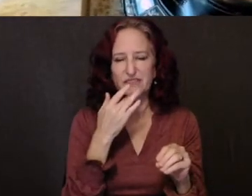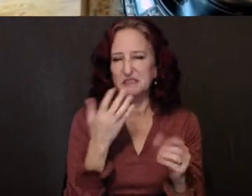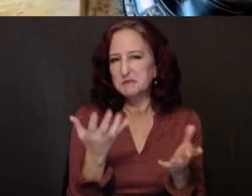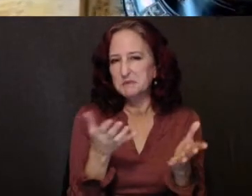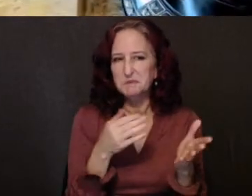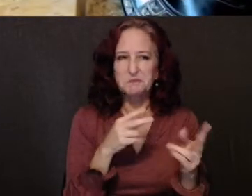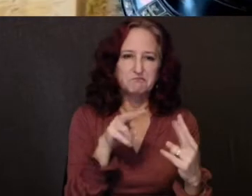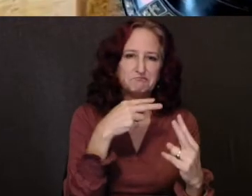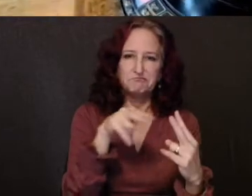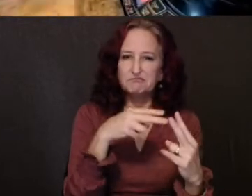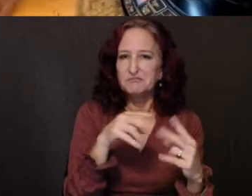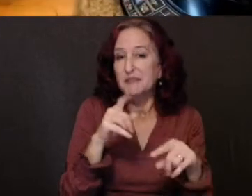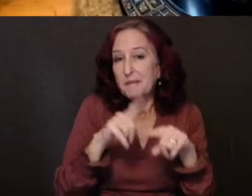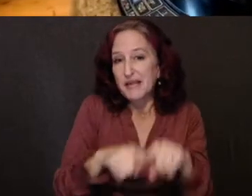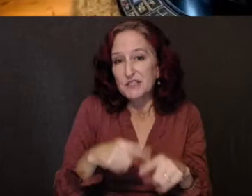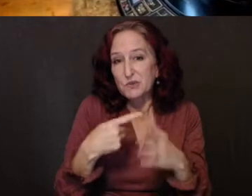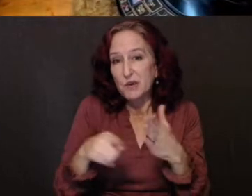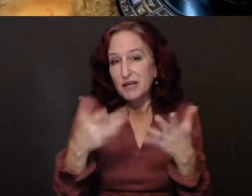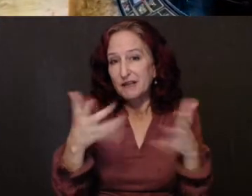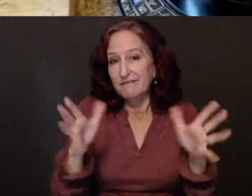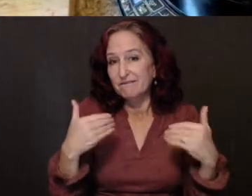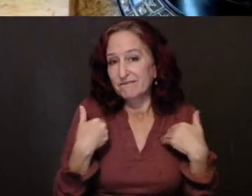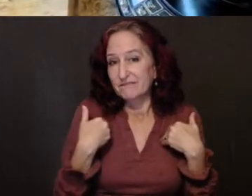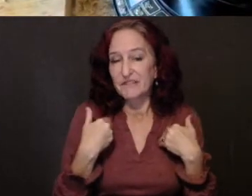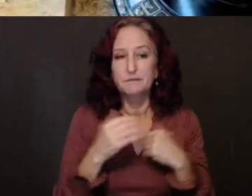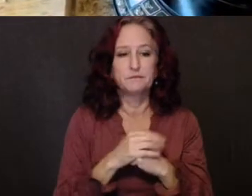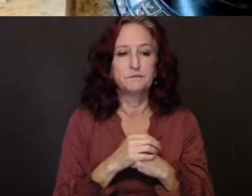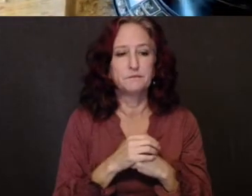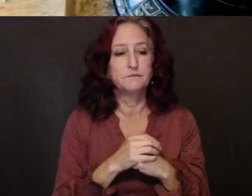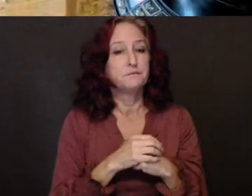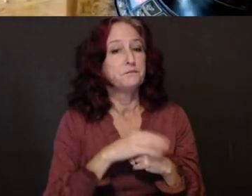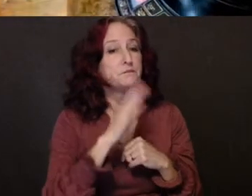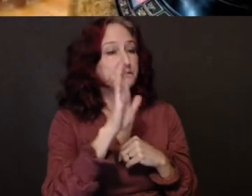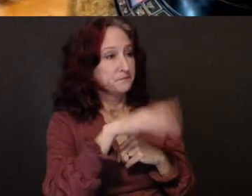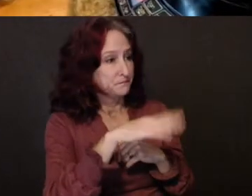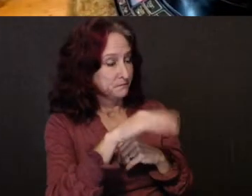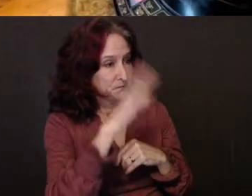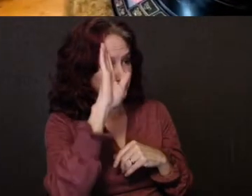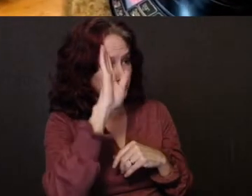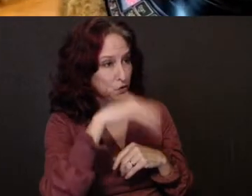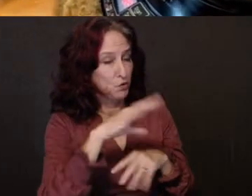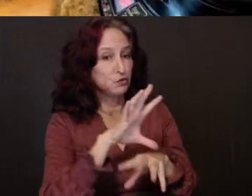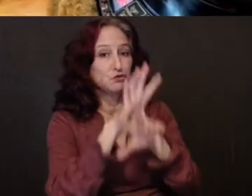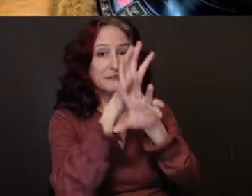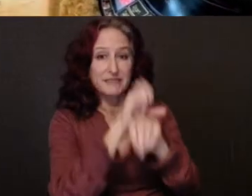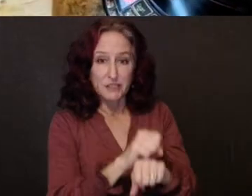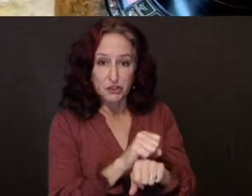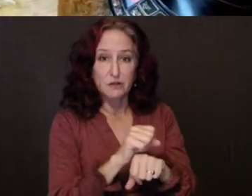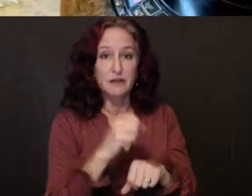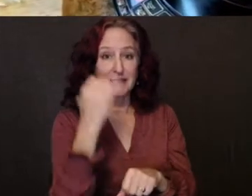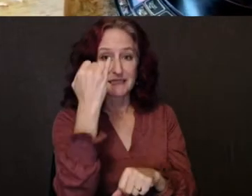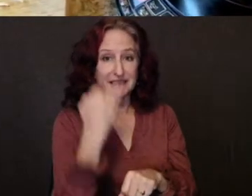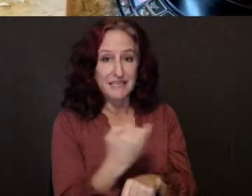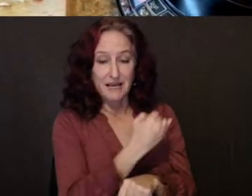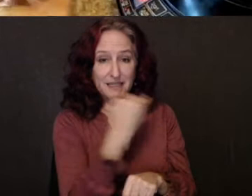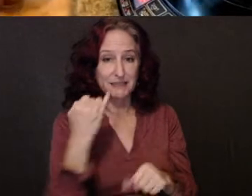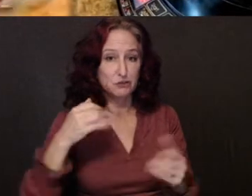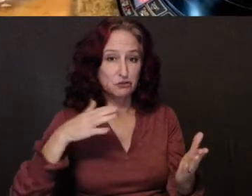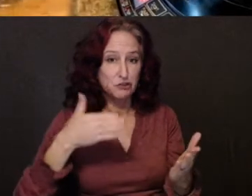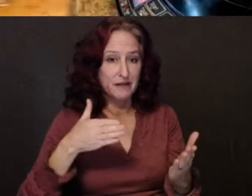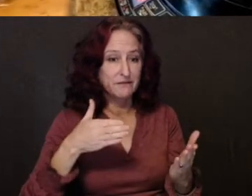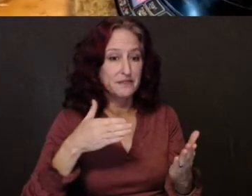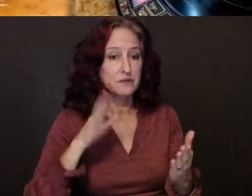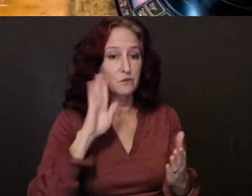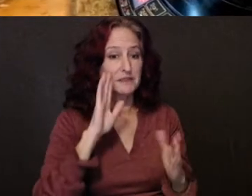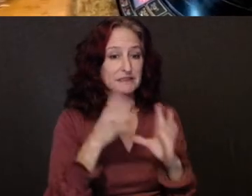some shallots. You can also use just white onion. I don't have a preference really. It just depends